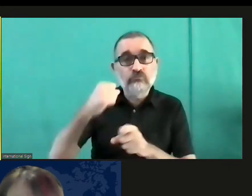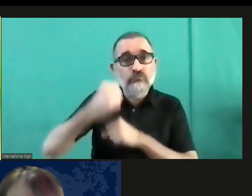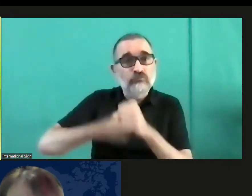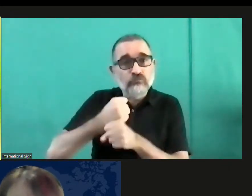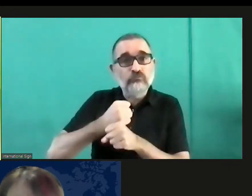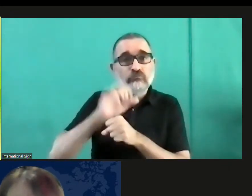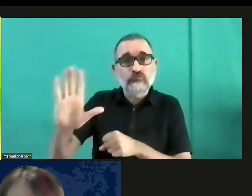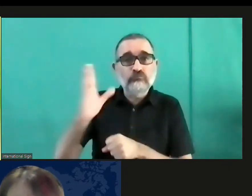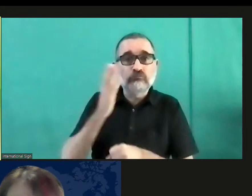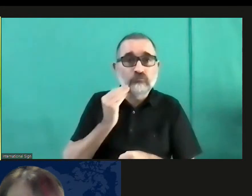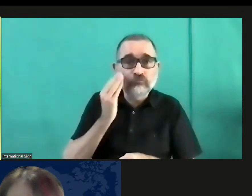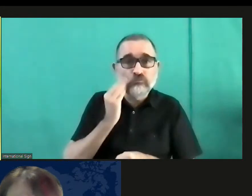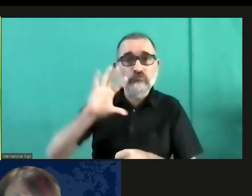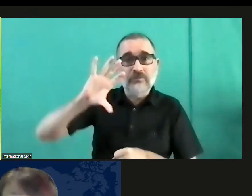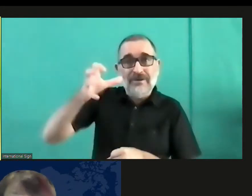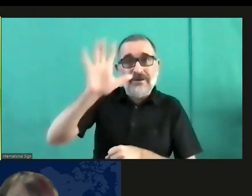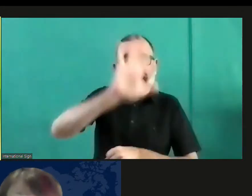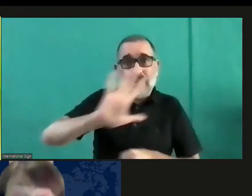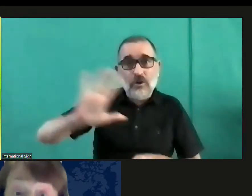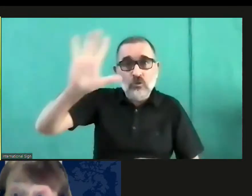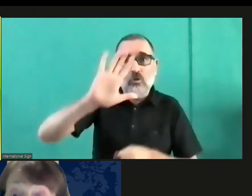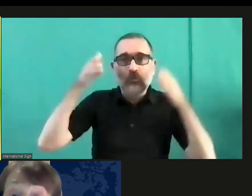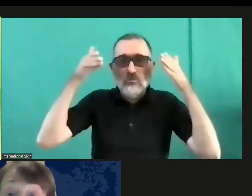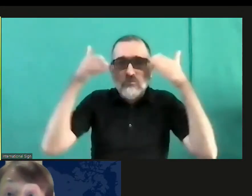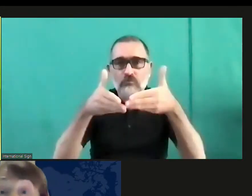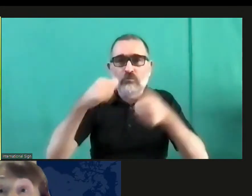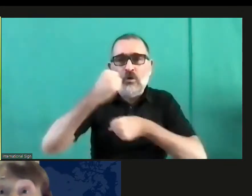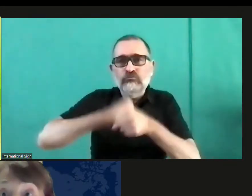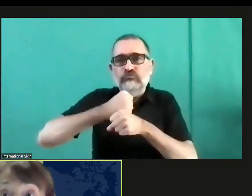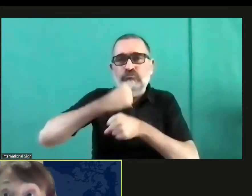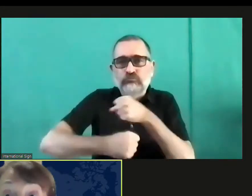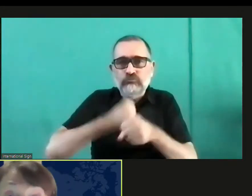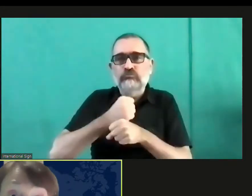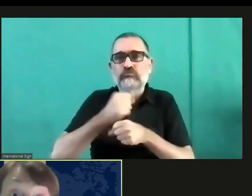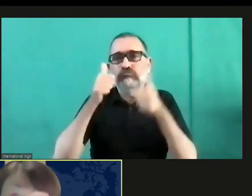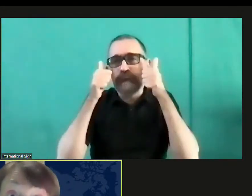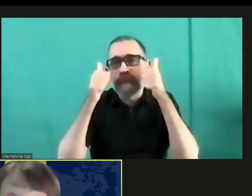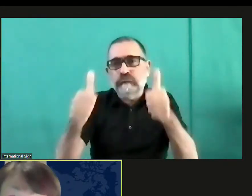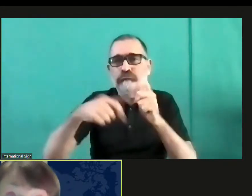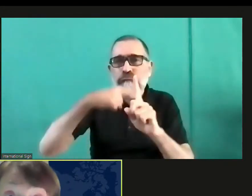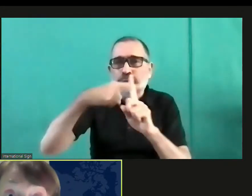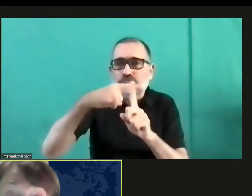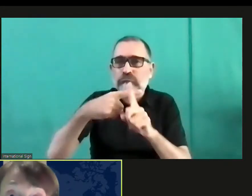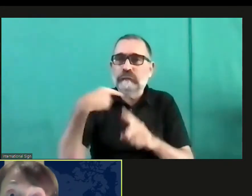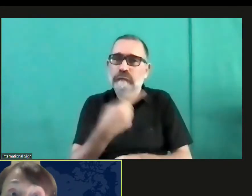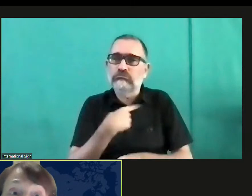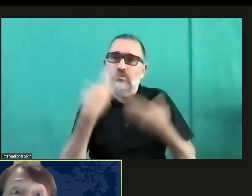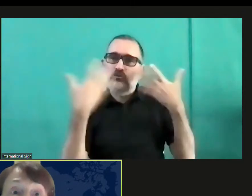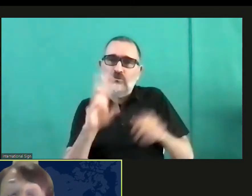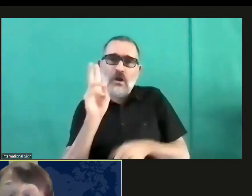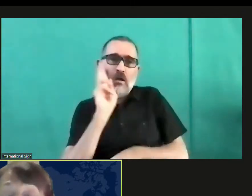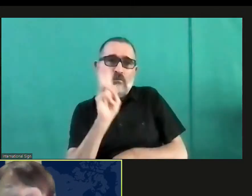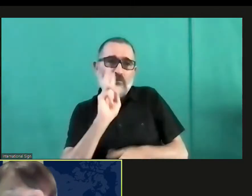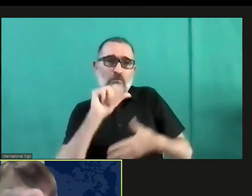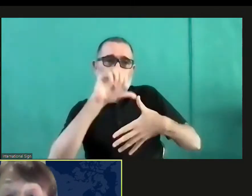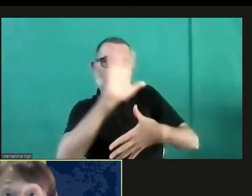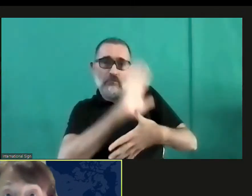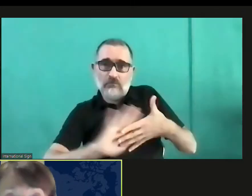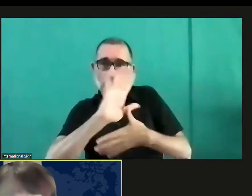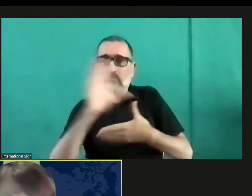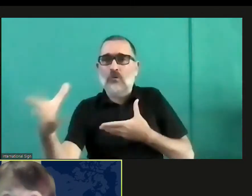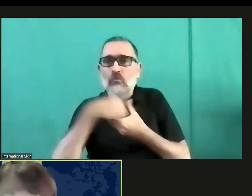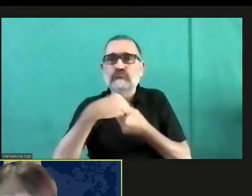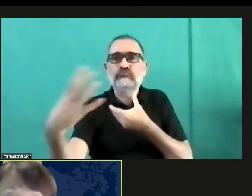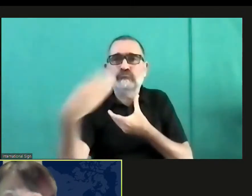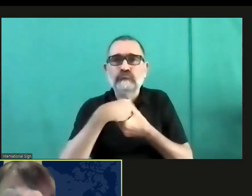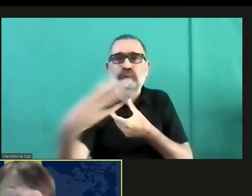promote policies that would rein in industry? First, I would just like to